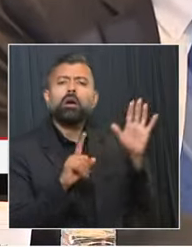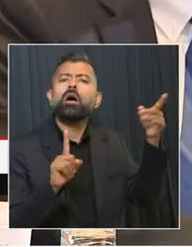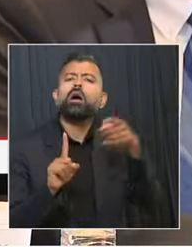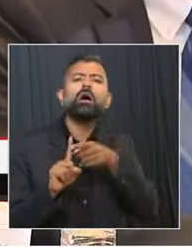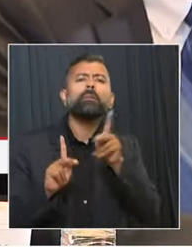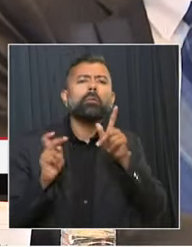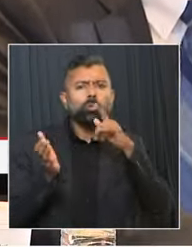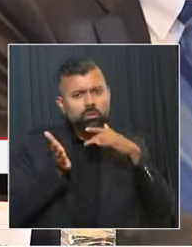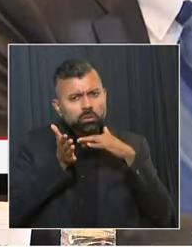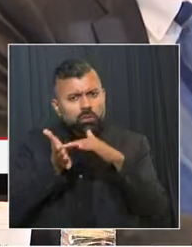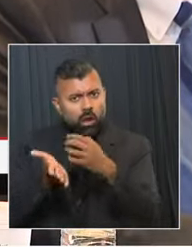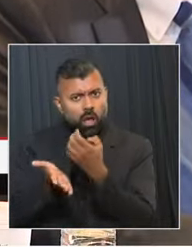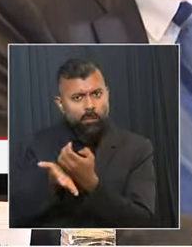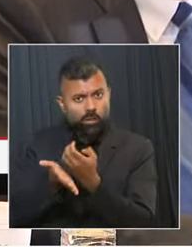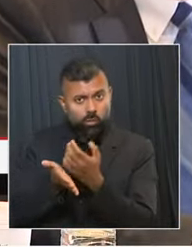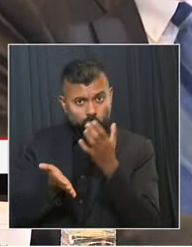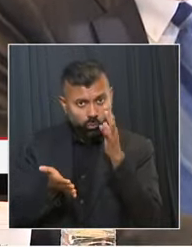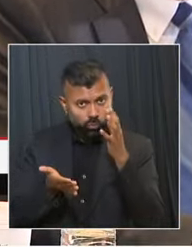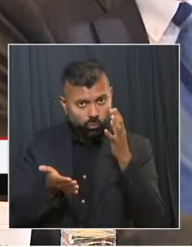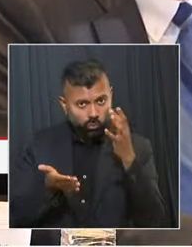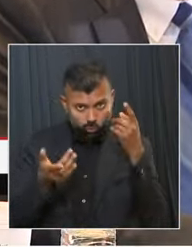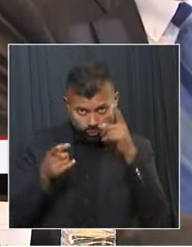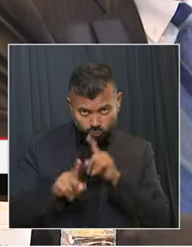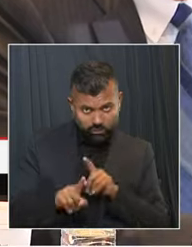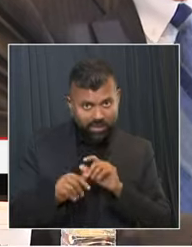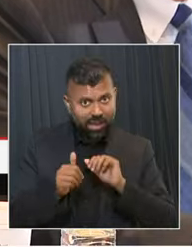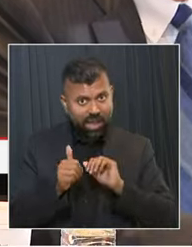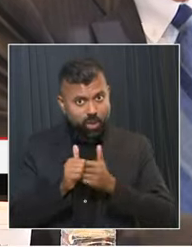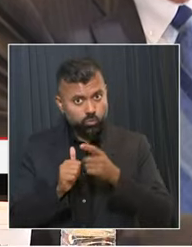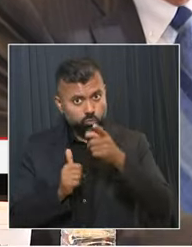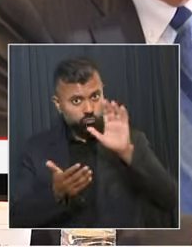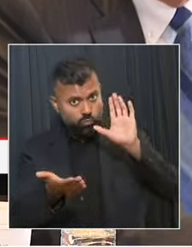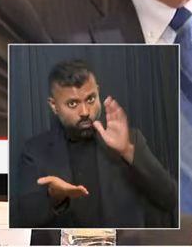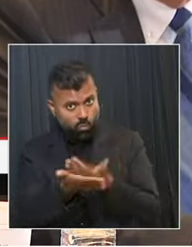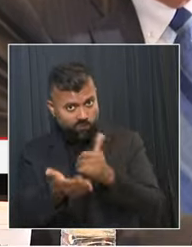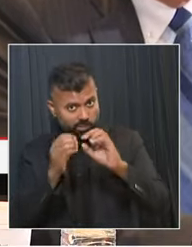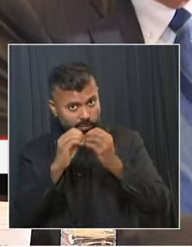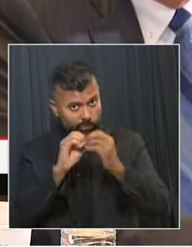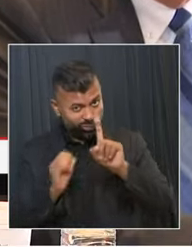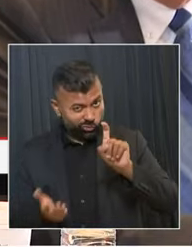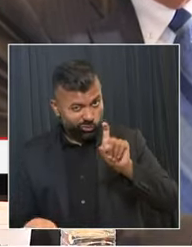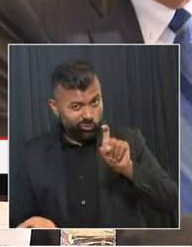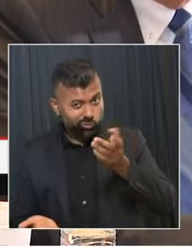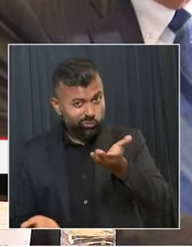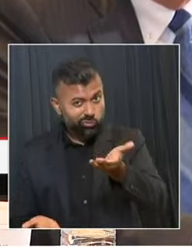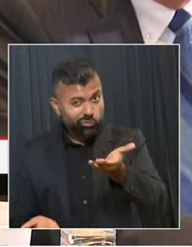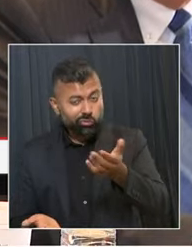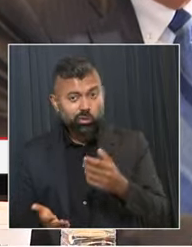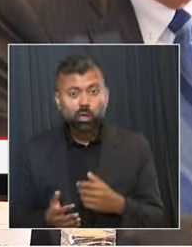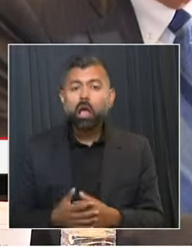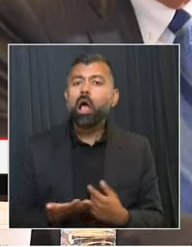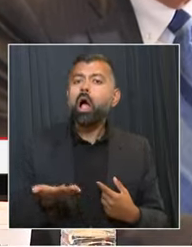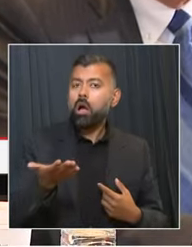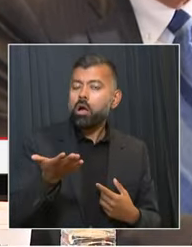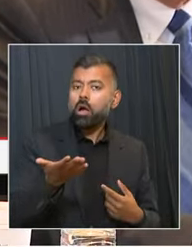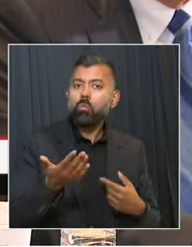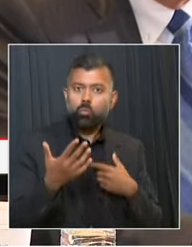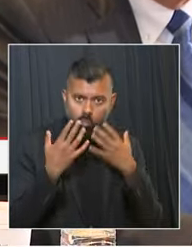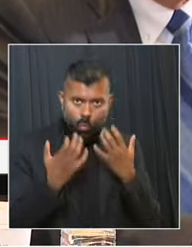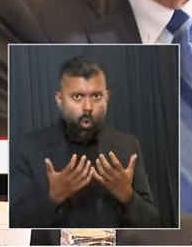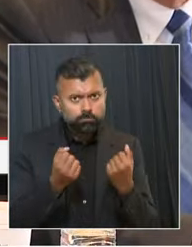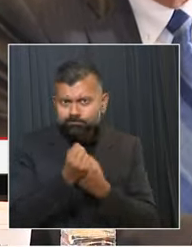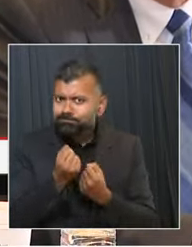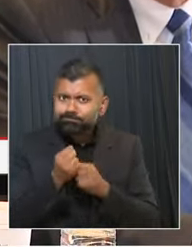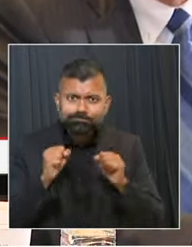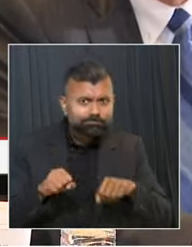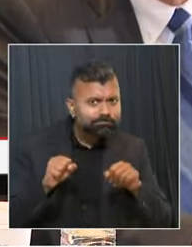how you get there will be really important for us because, again, we want to help you get this done, but we need you to help